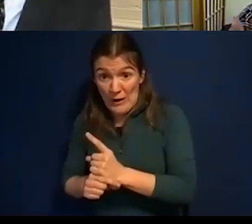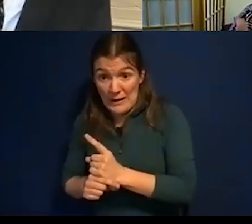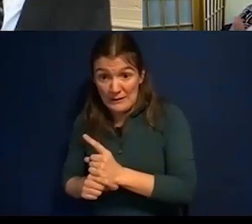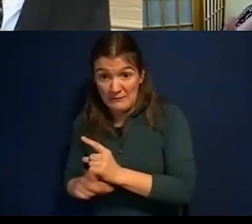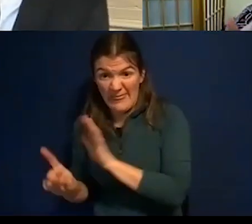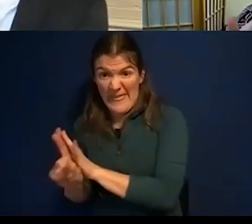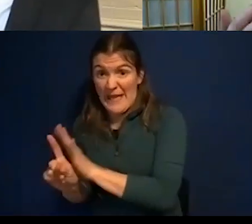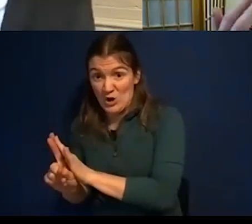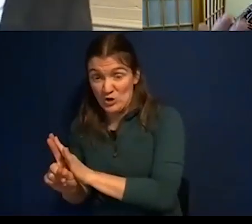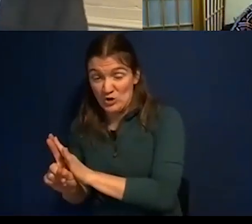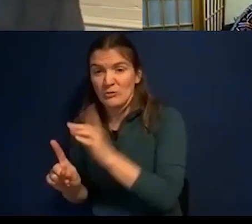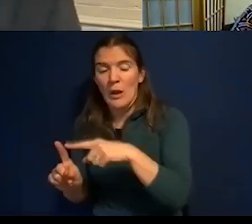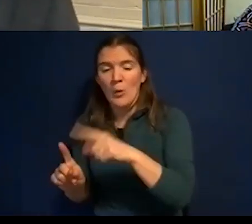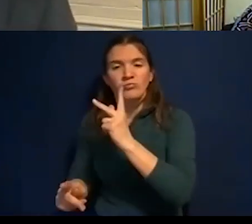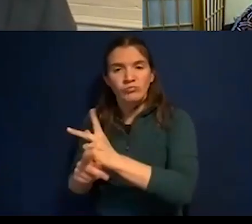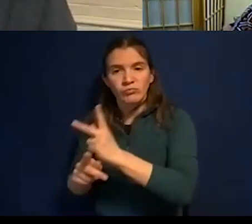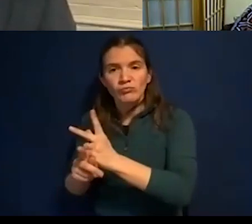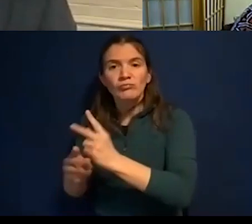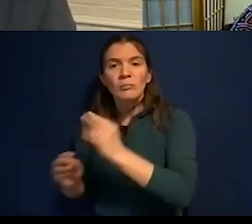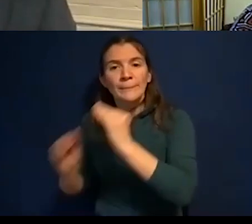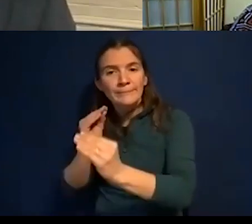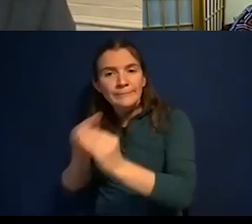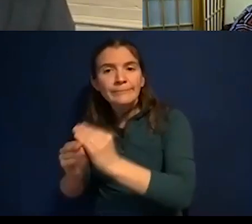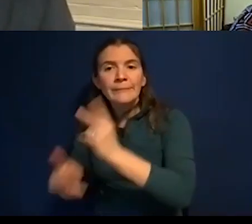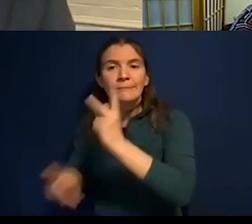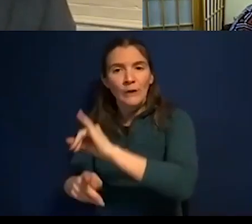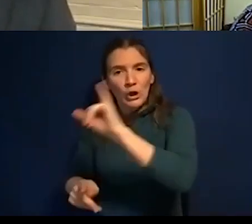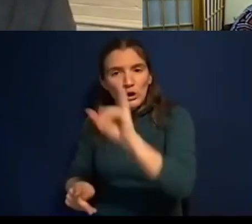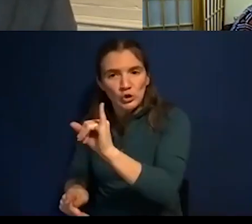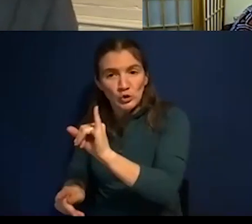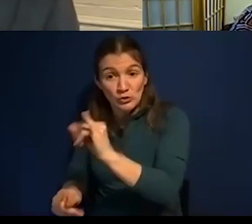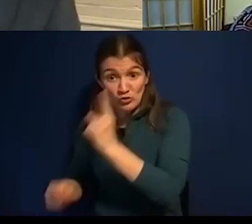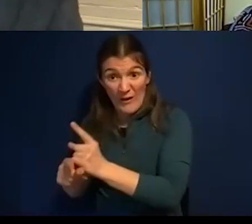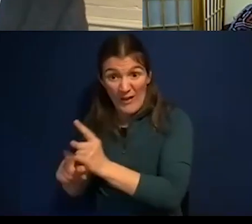and will be responsible for maintenance and insurance of this